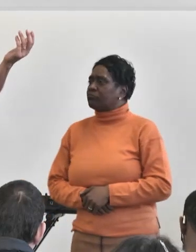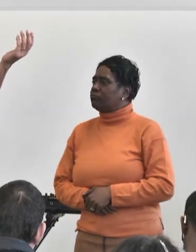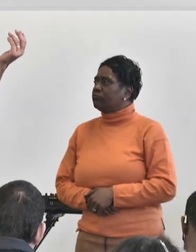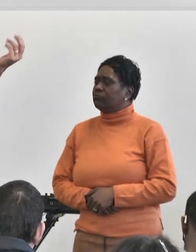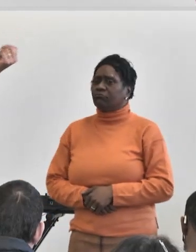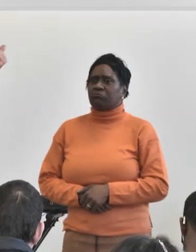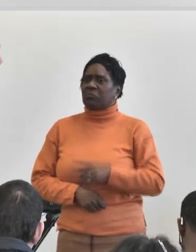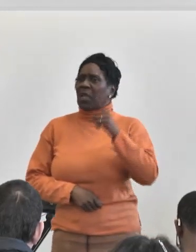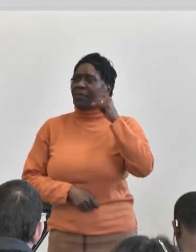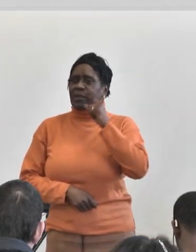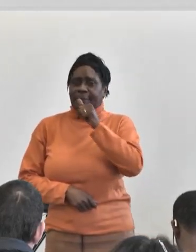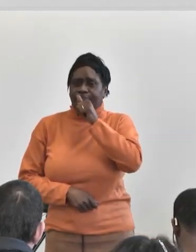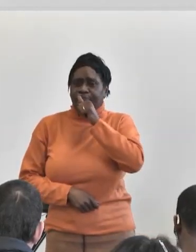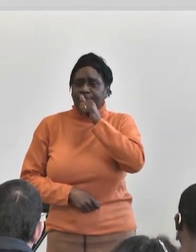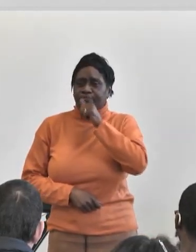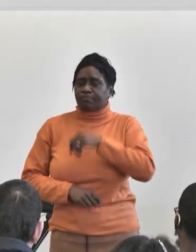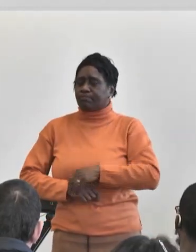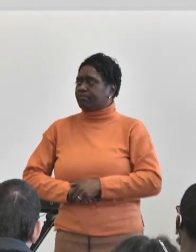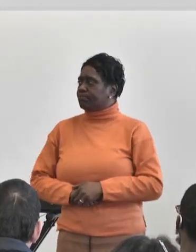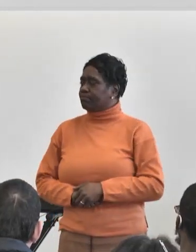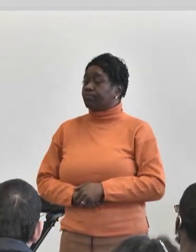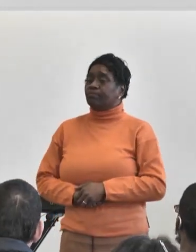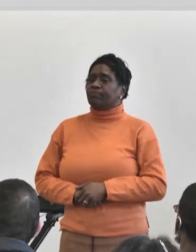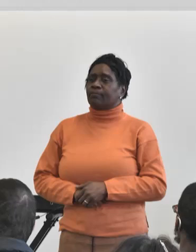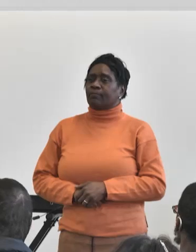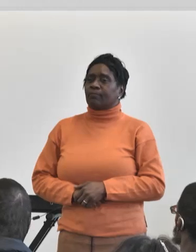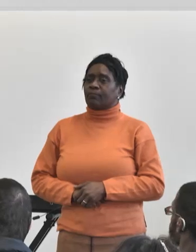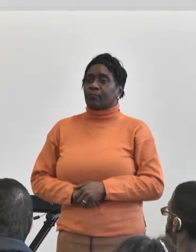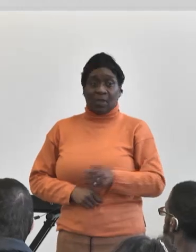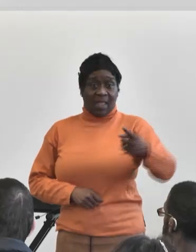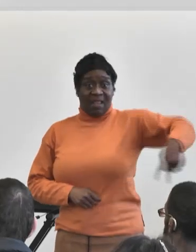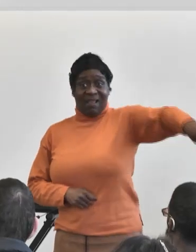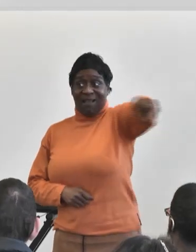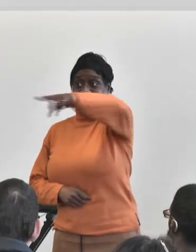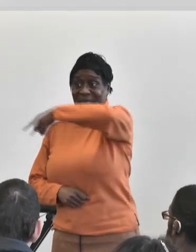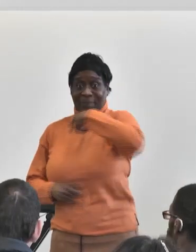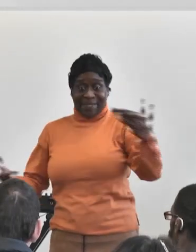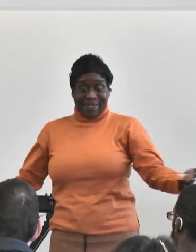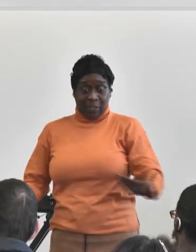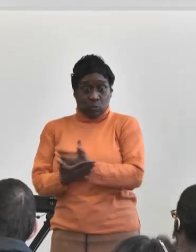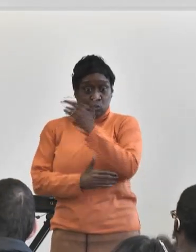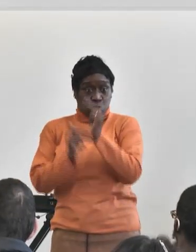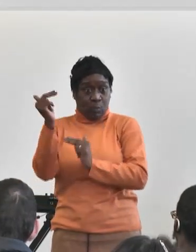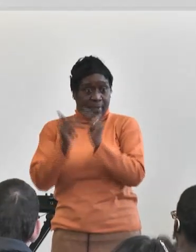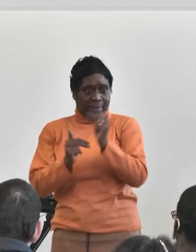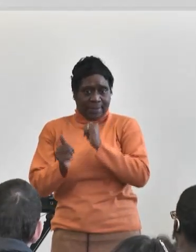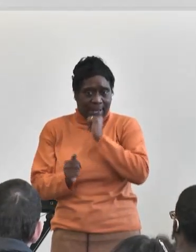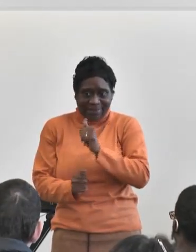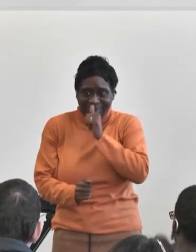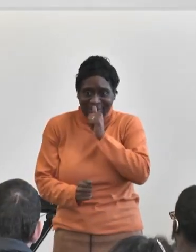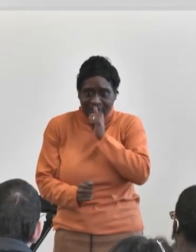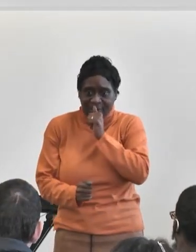I don't think it's a secret that us being in this building is